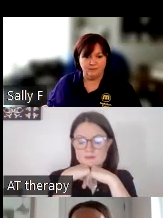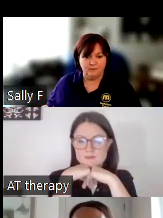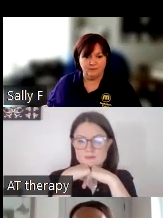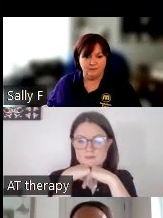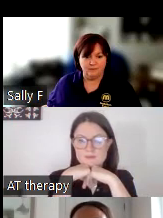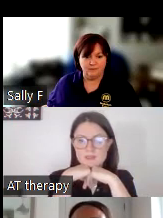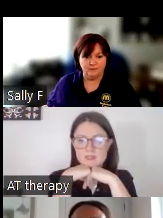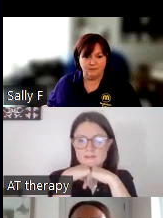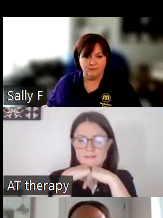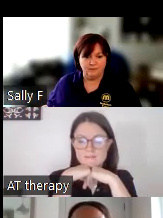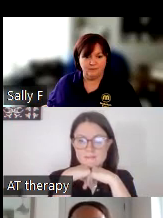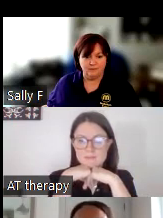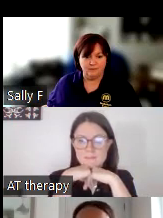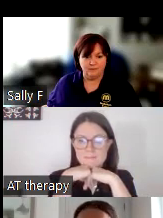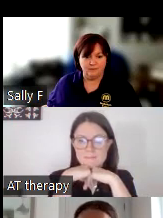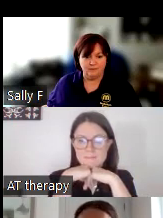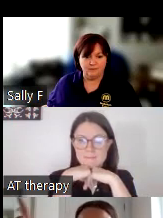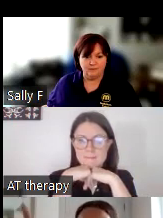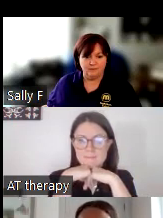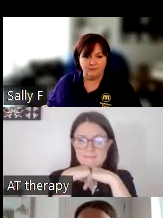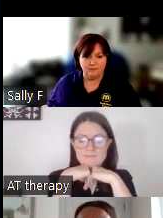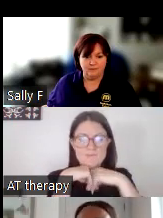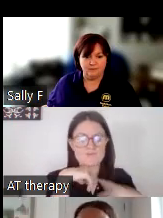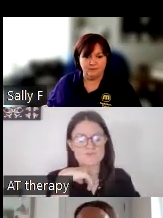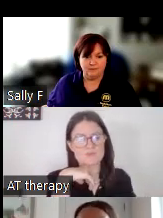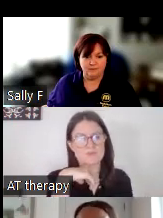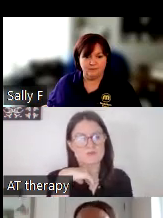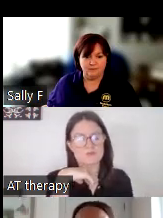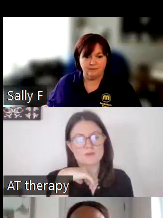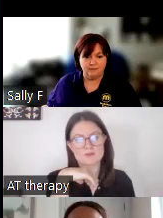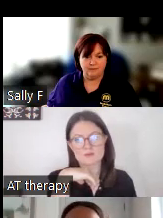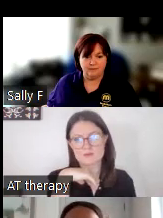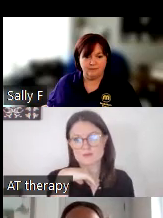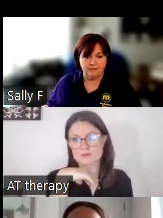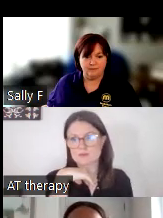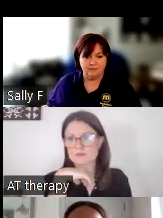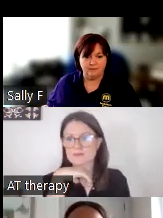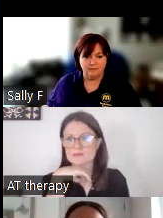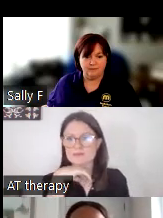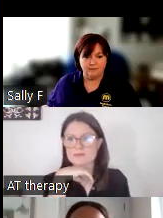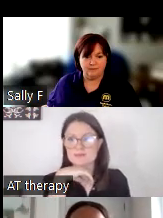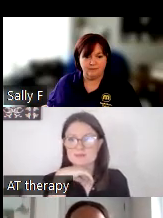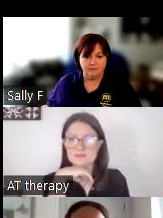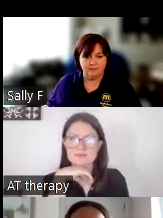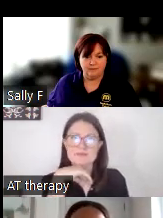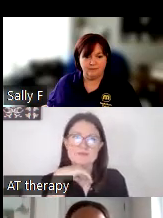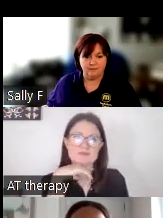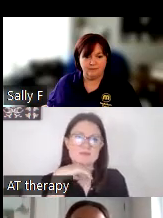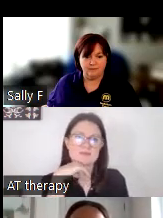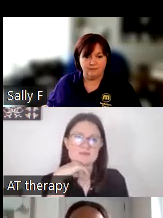then waiting for the go. So the child signing the go was often one of their first words or signs, which was always lovely.